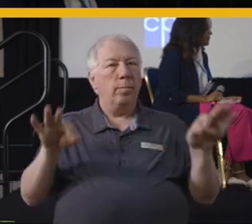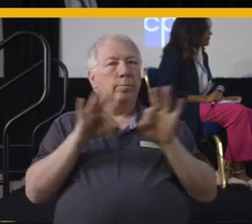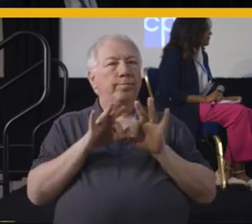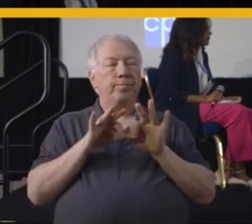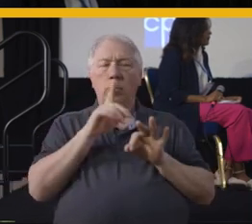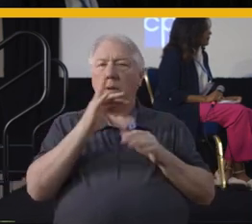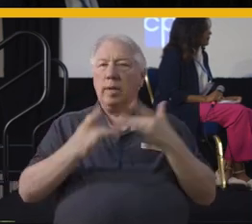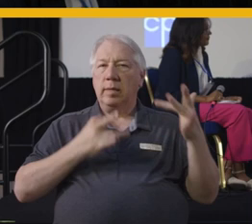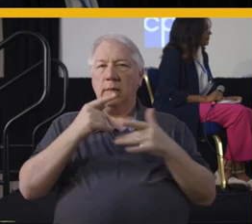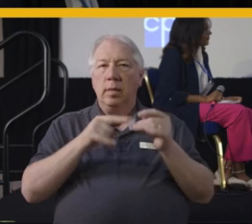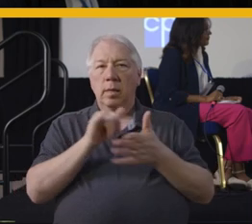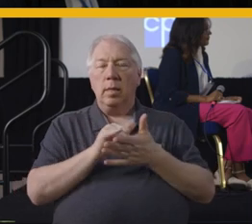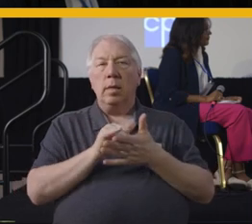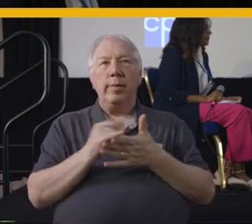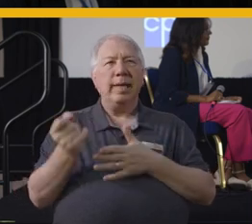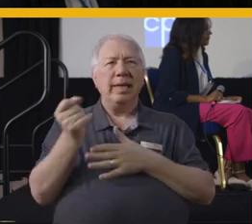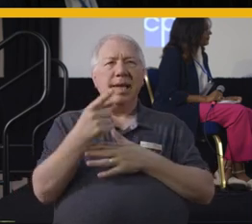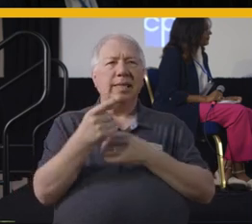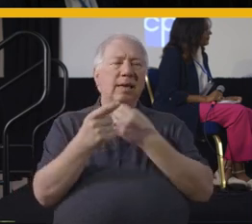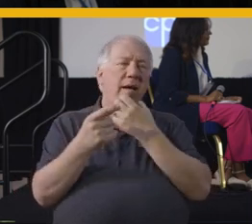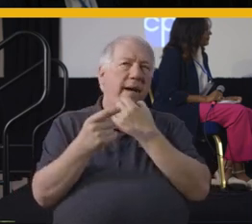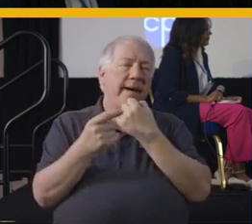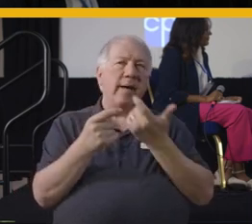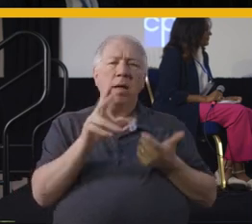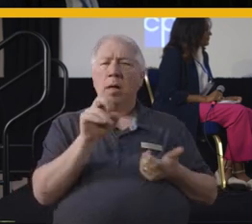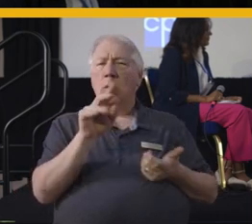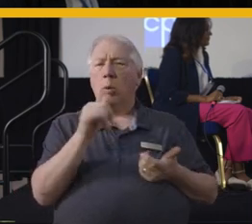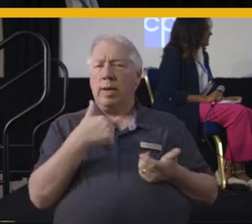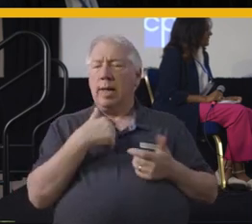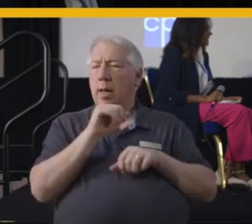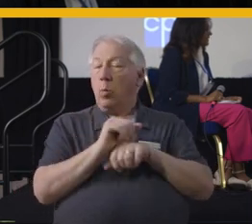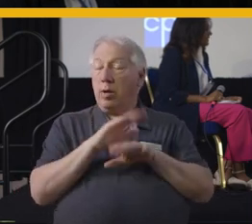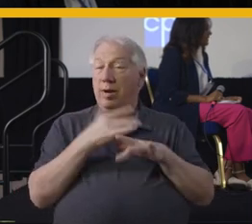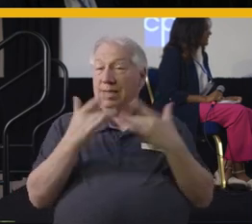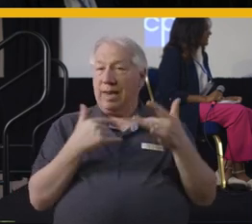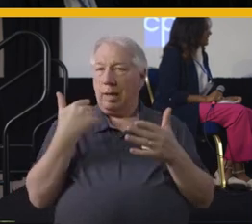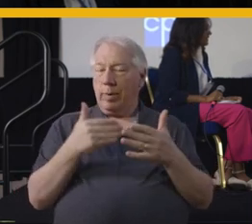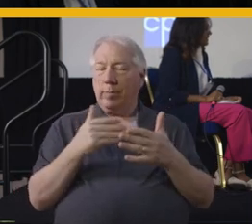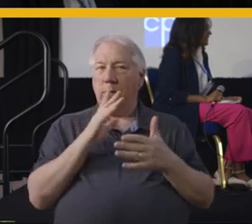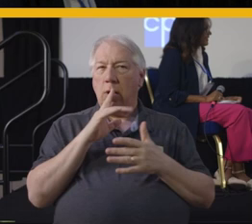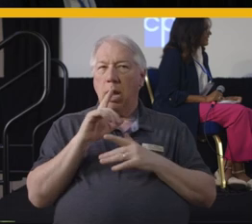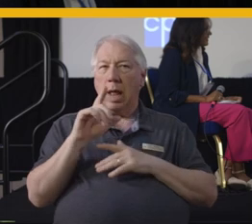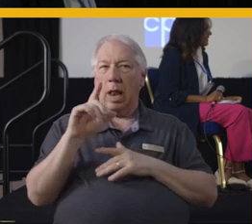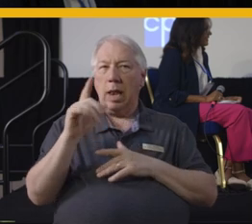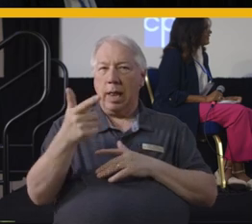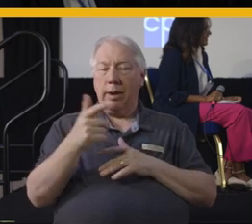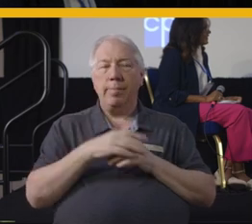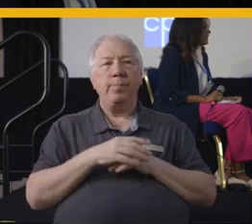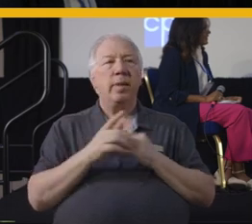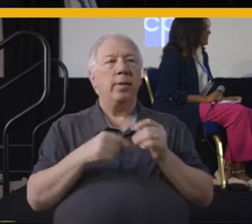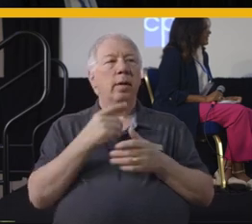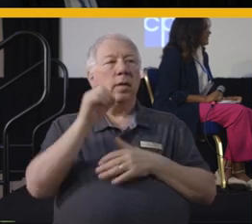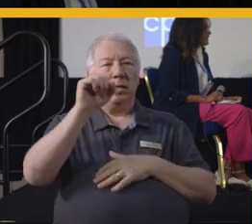I'm very excited about. That'll be next year. Courtney and I are working on something exciting coming up. We'll talk about that, I think, a little bit later, but